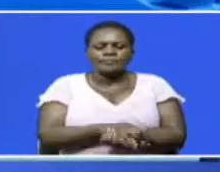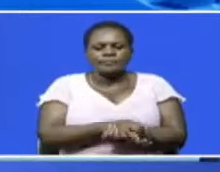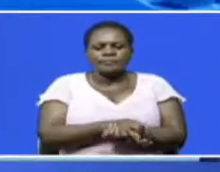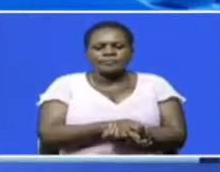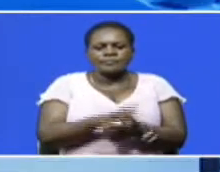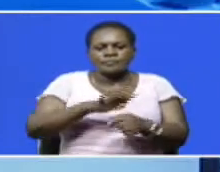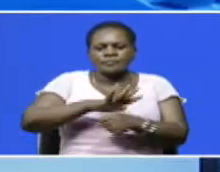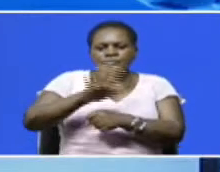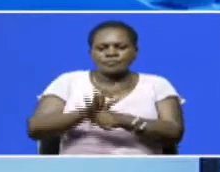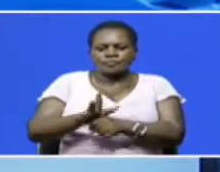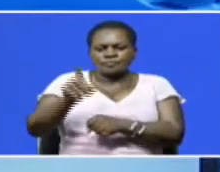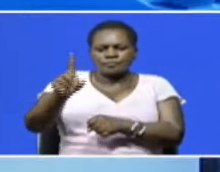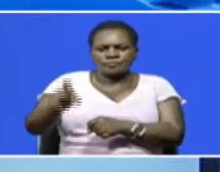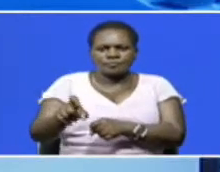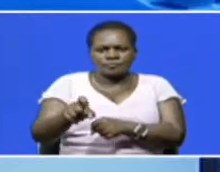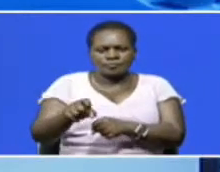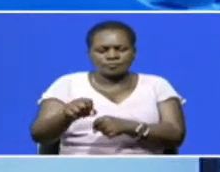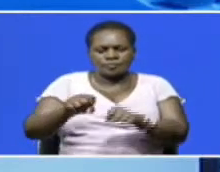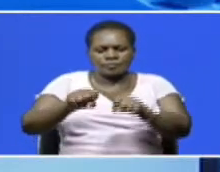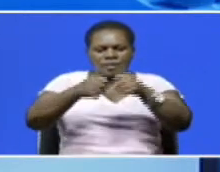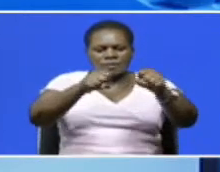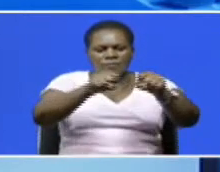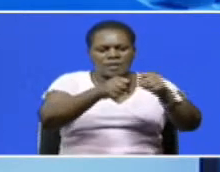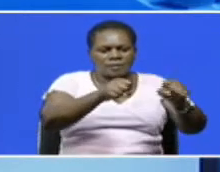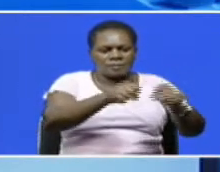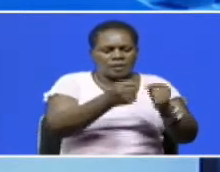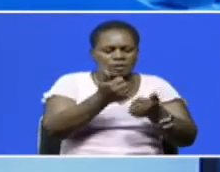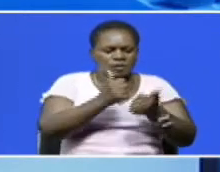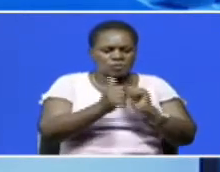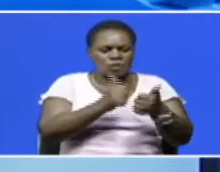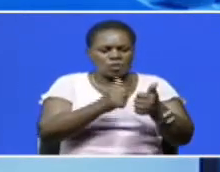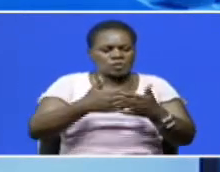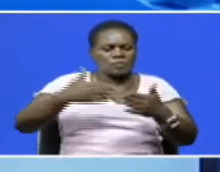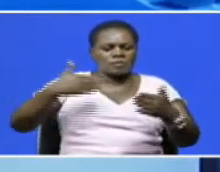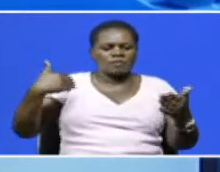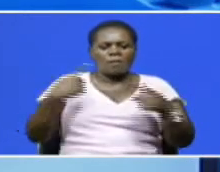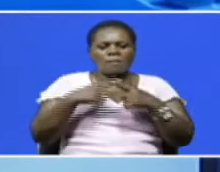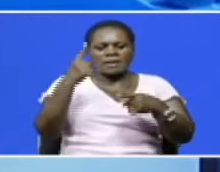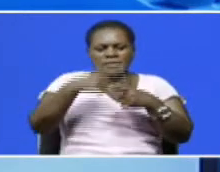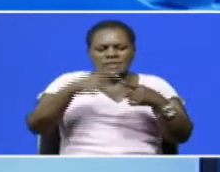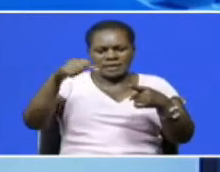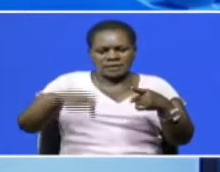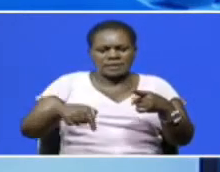The coronavirus global pandemic might have wreaked havoc on sports previously, but this year things are bound to be